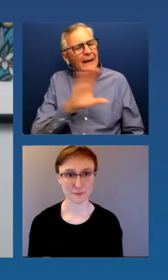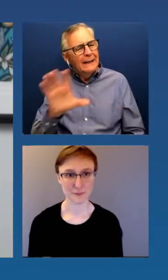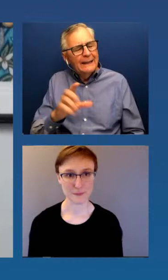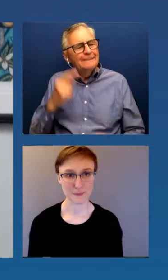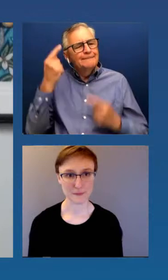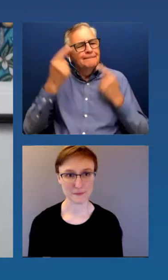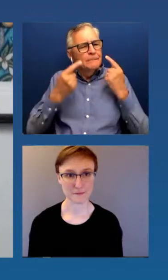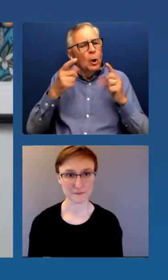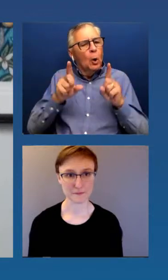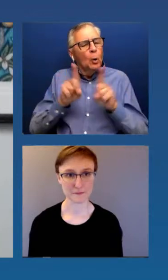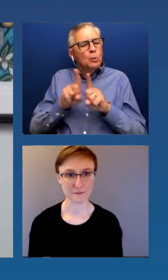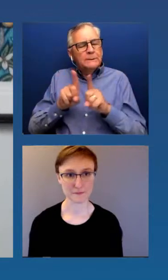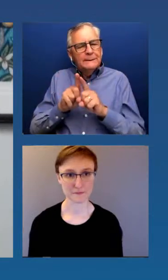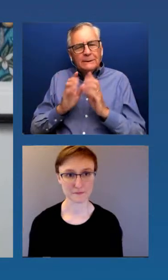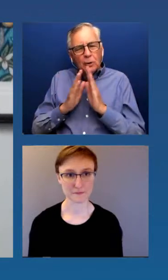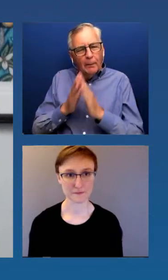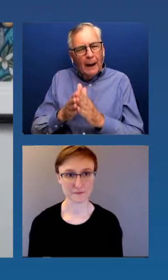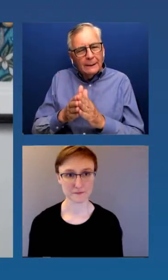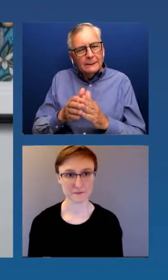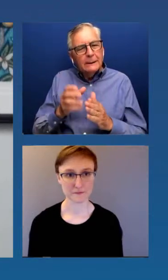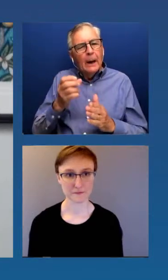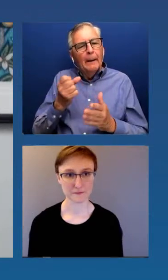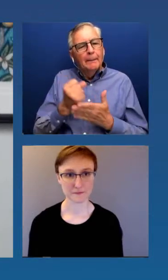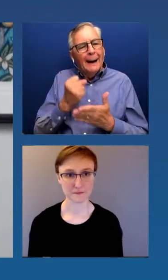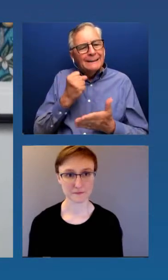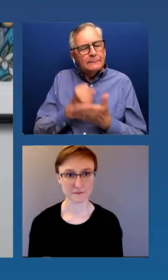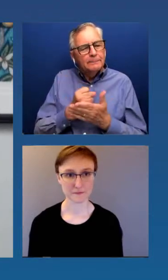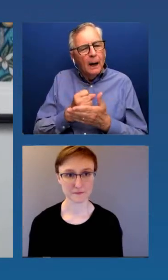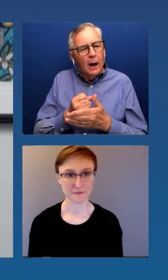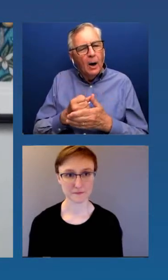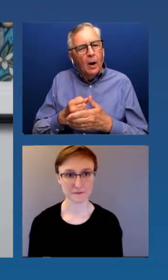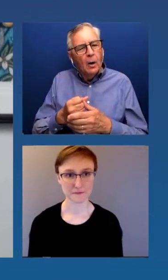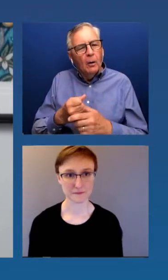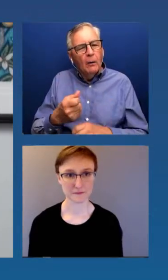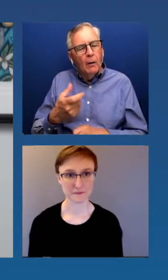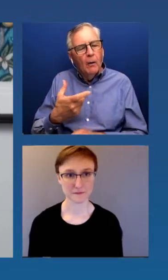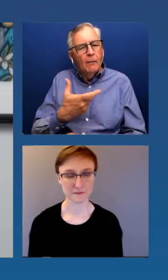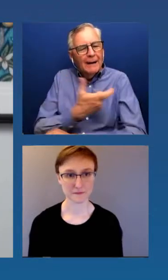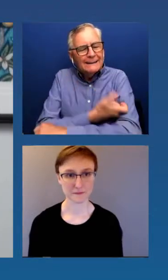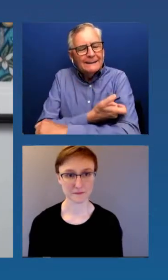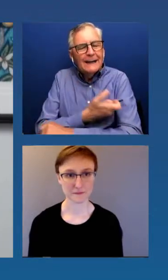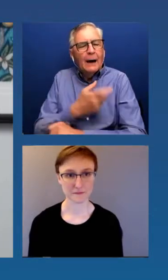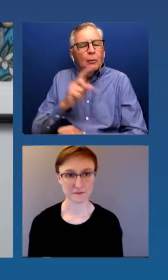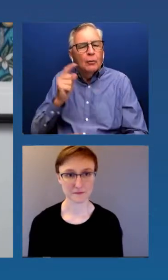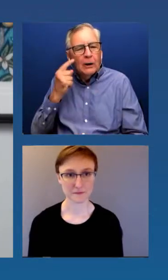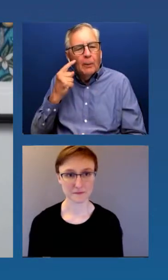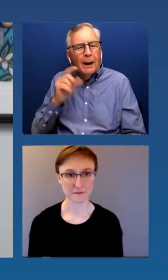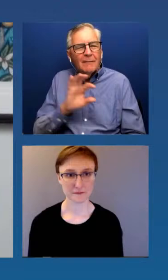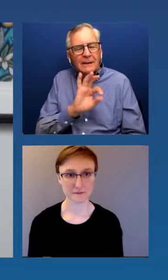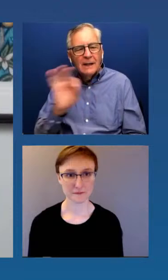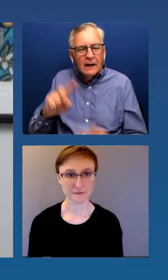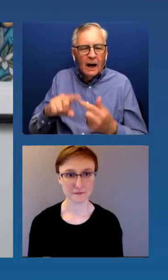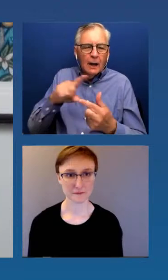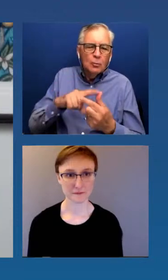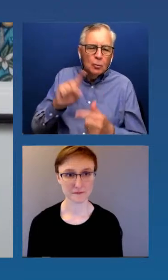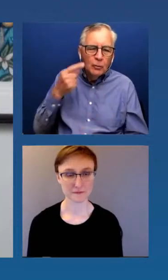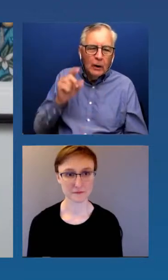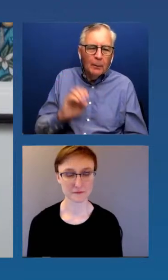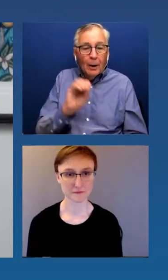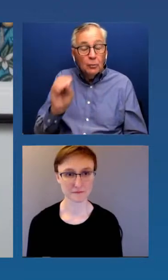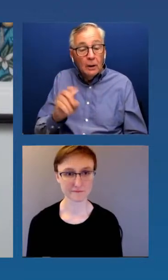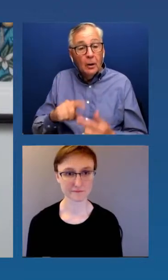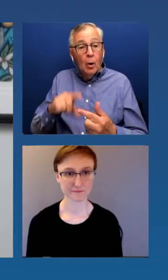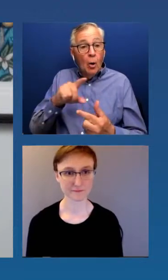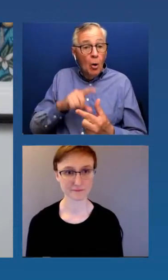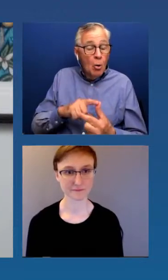aussi à demander un passeport vaccinal, soit au gouvernement fédéral ou encore au gouvernement ontarien, ou encore est-ce